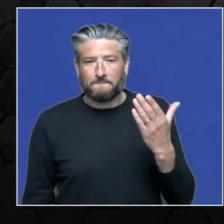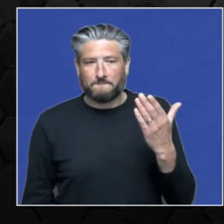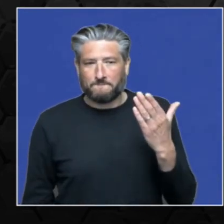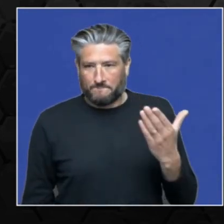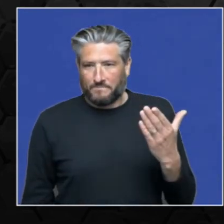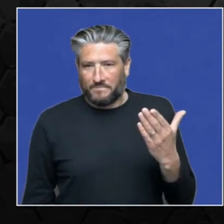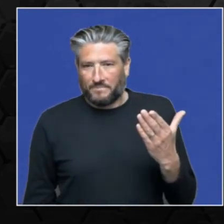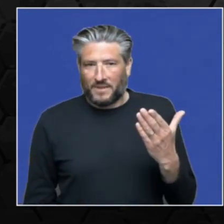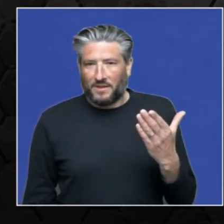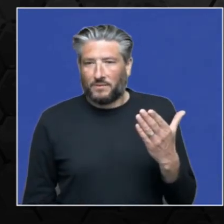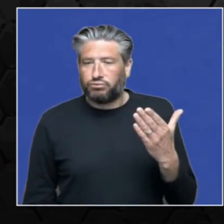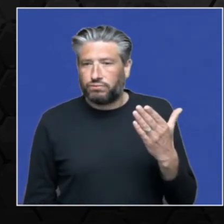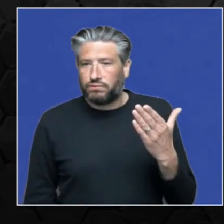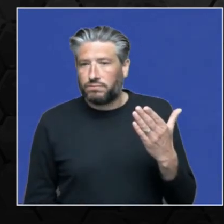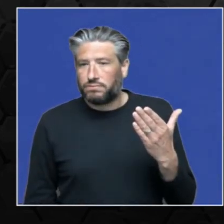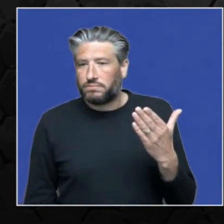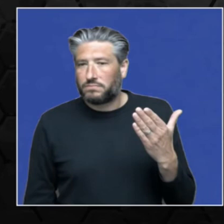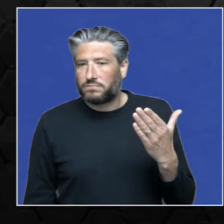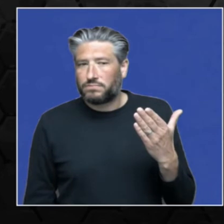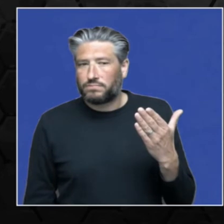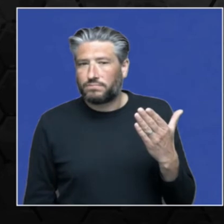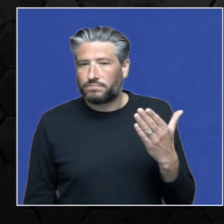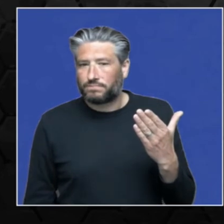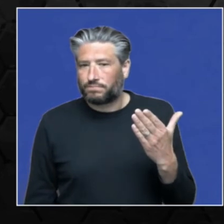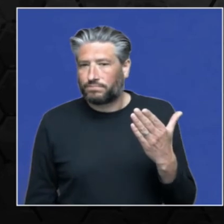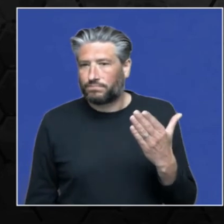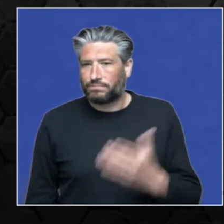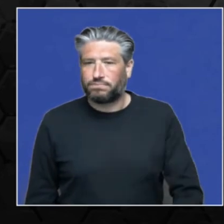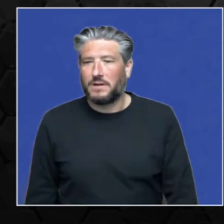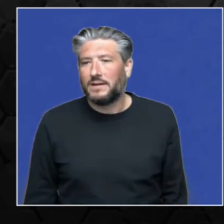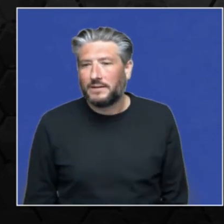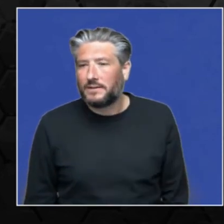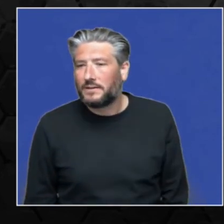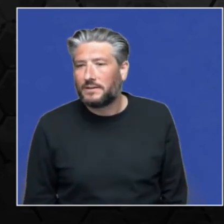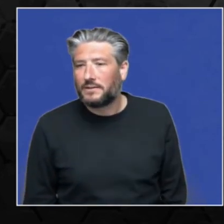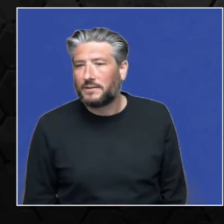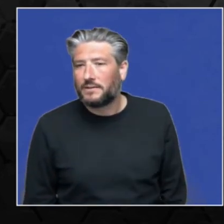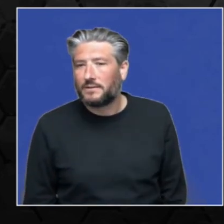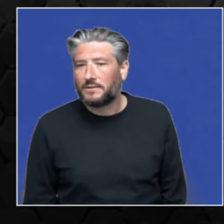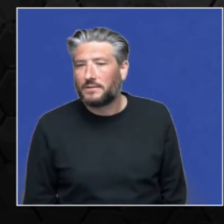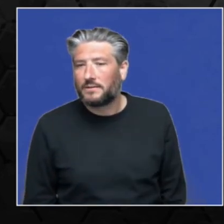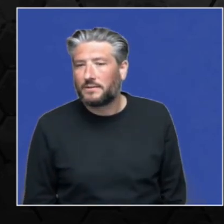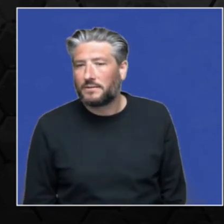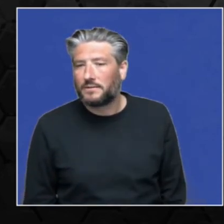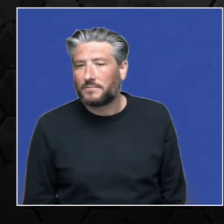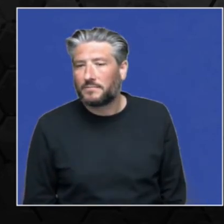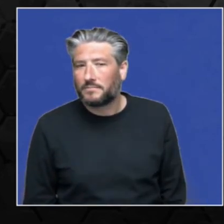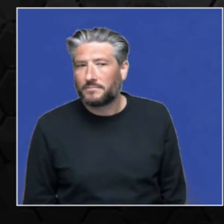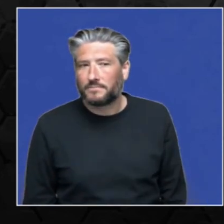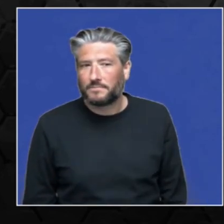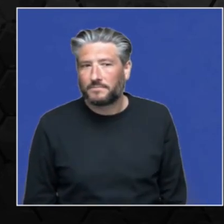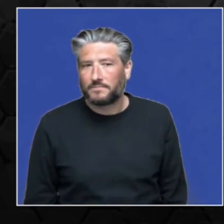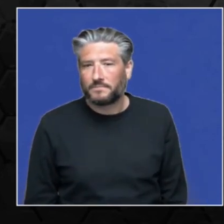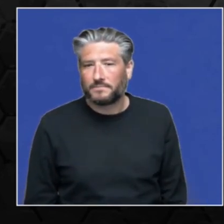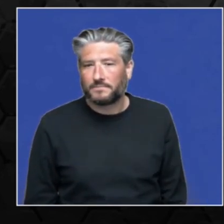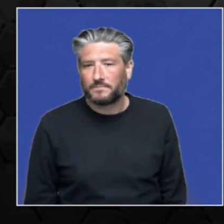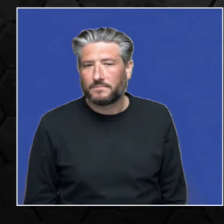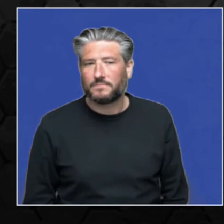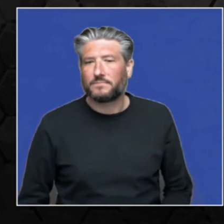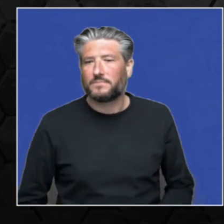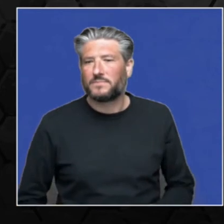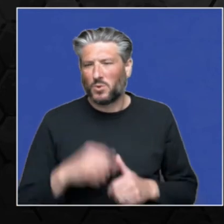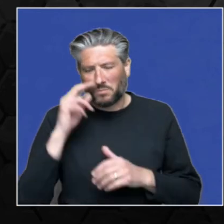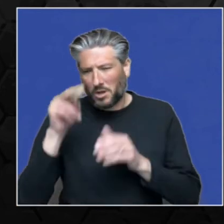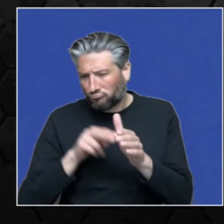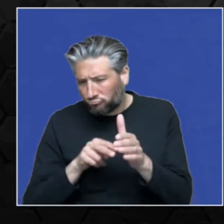prediction models, typically decision tree through an ensembling process that improves the overall performance of